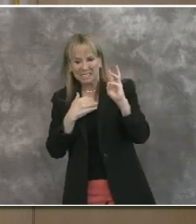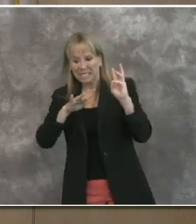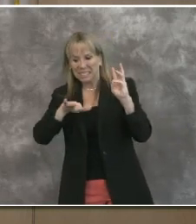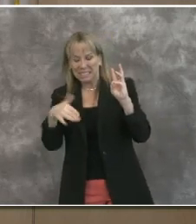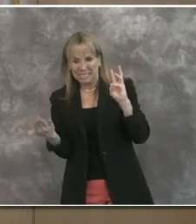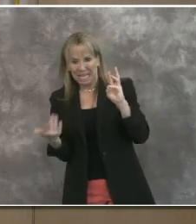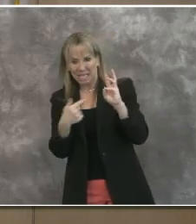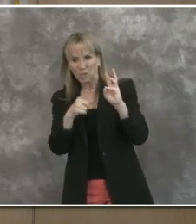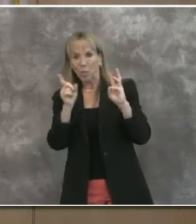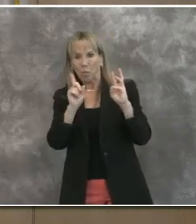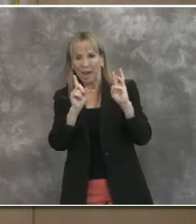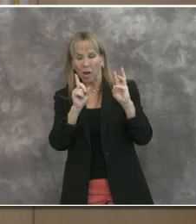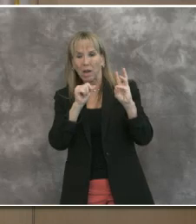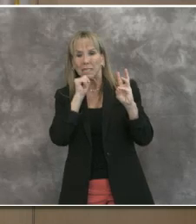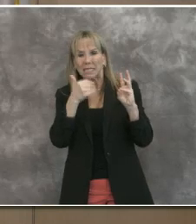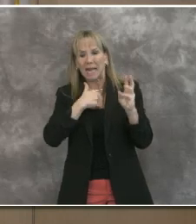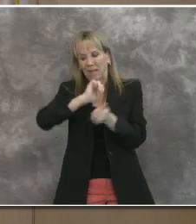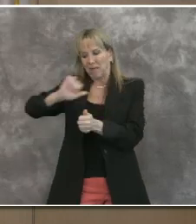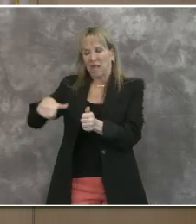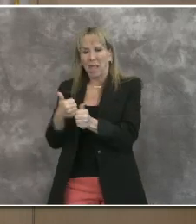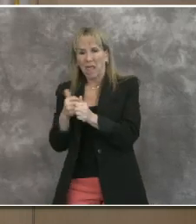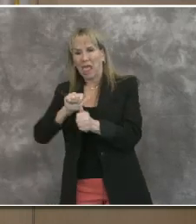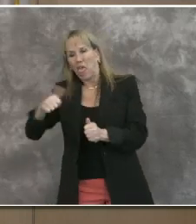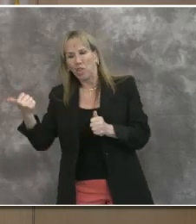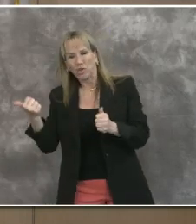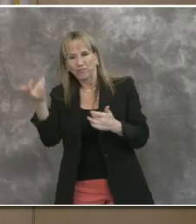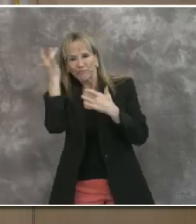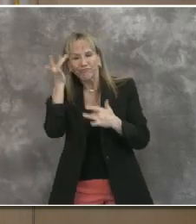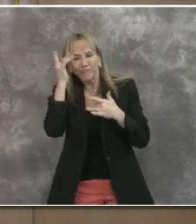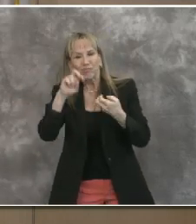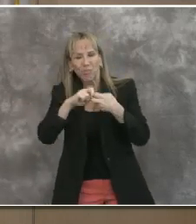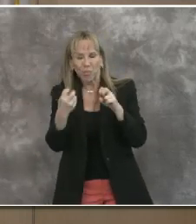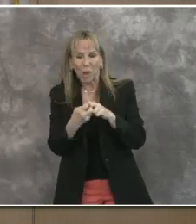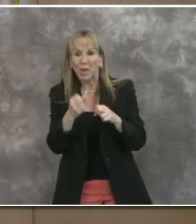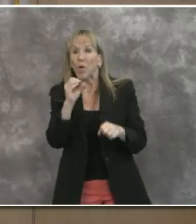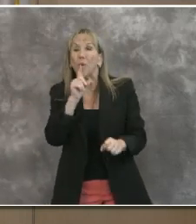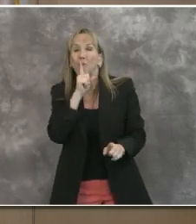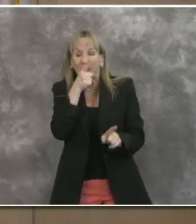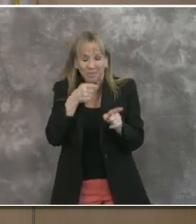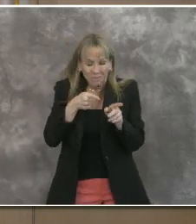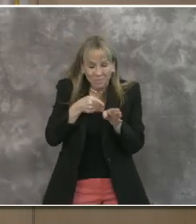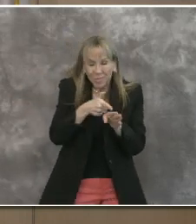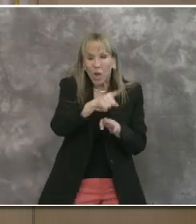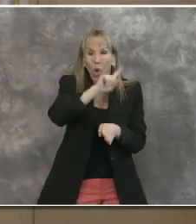health issue. So he called these purely COVID-related deaths. Is